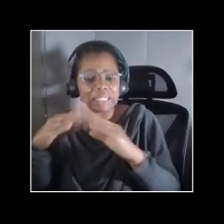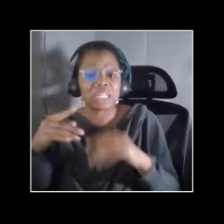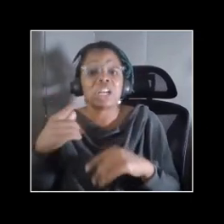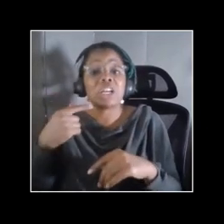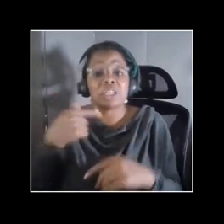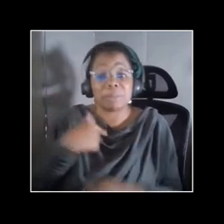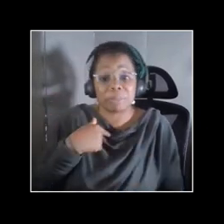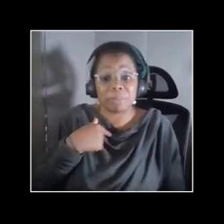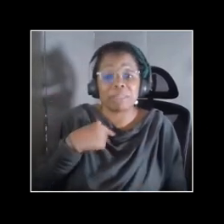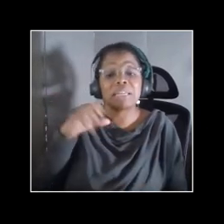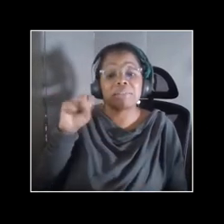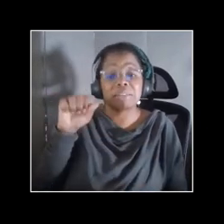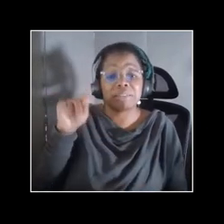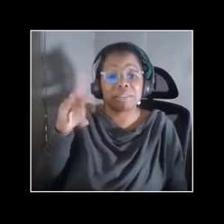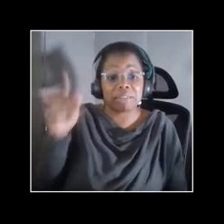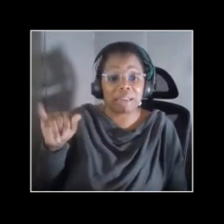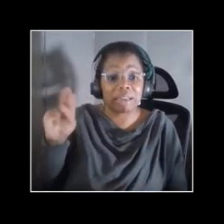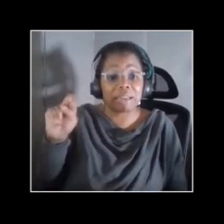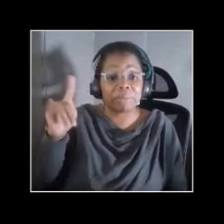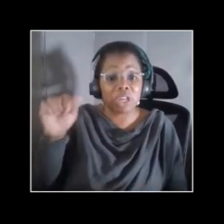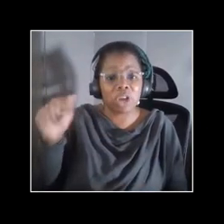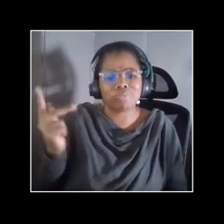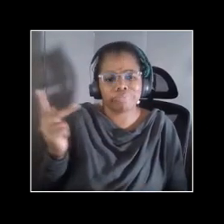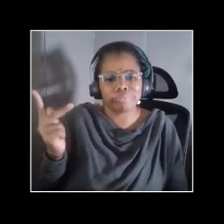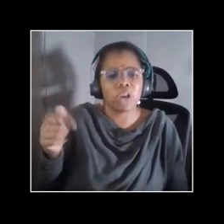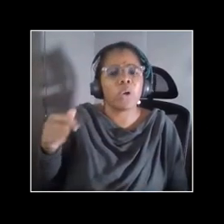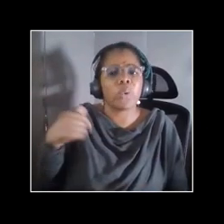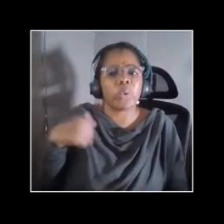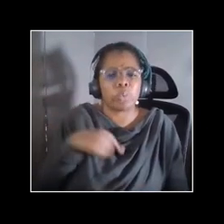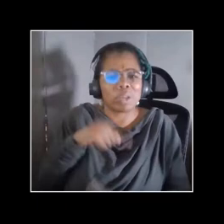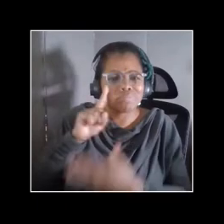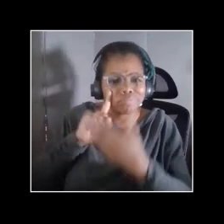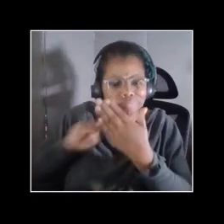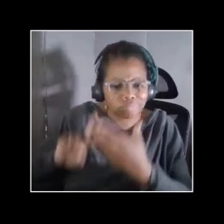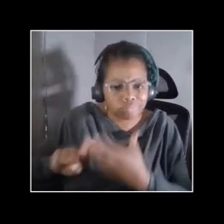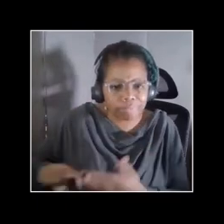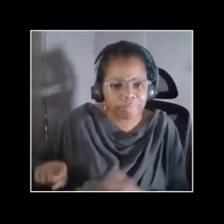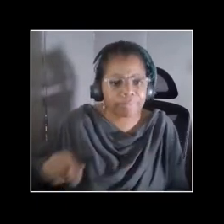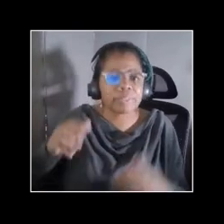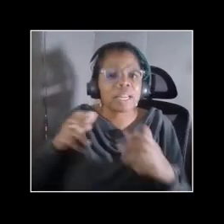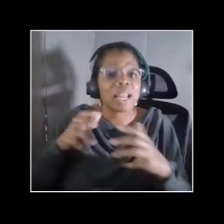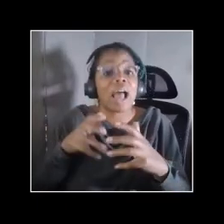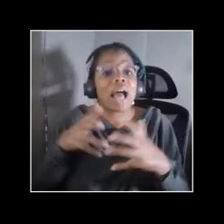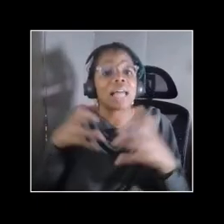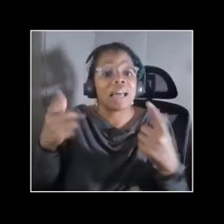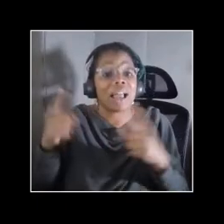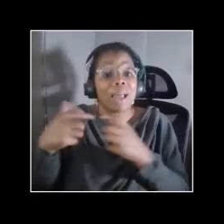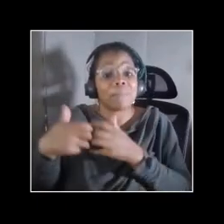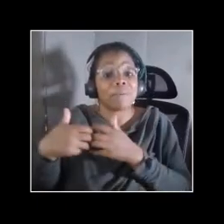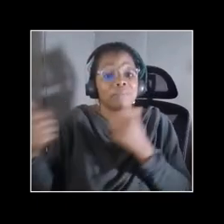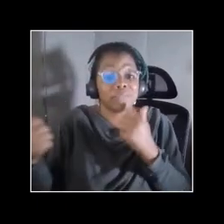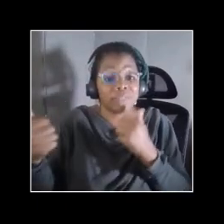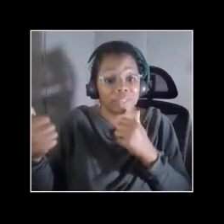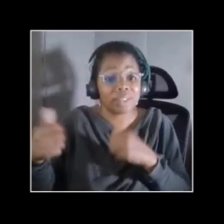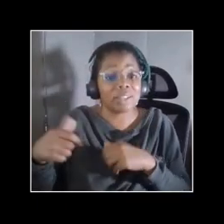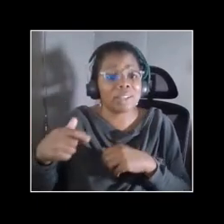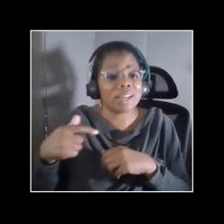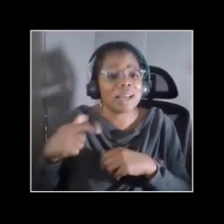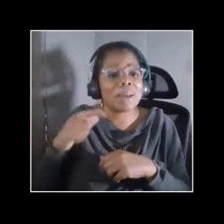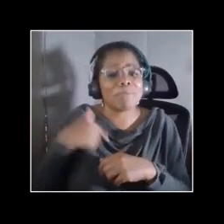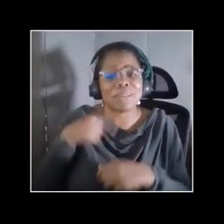and NRPA, we were able to come up with our research. A lot of this was done apart. As you can see, Lon and I aren't even in the same